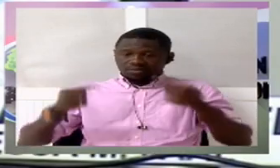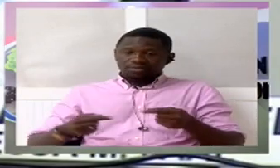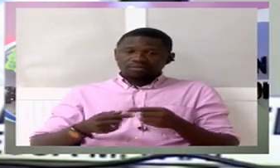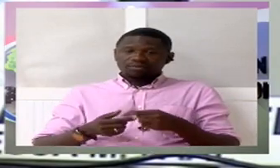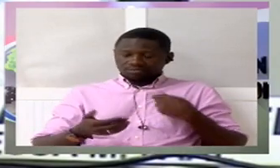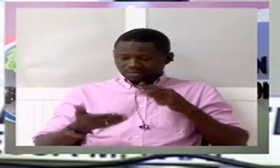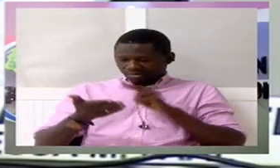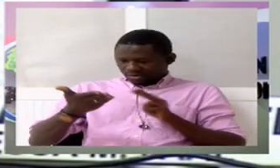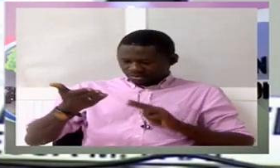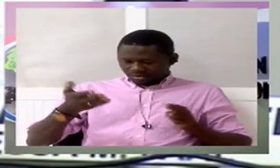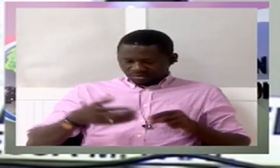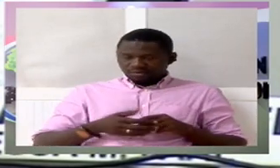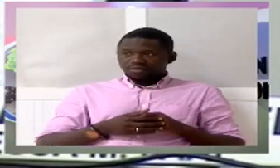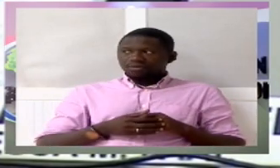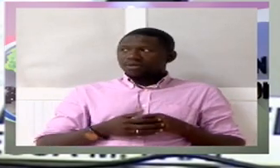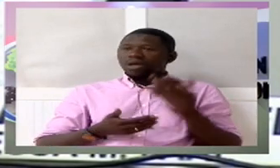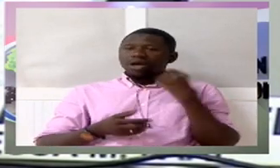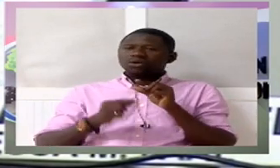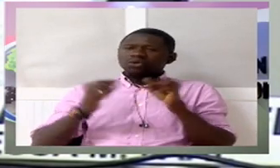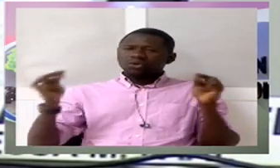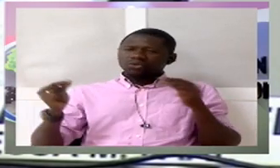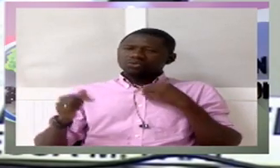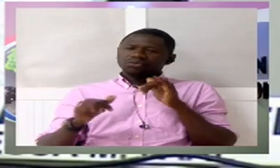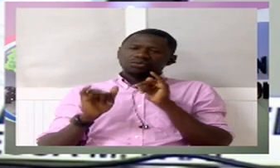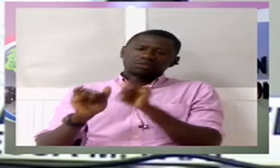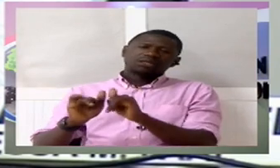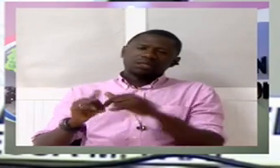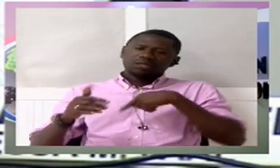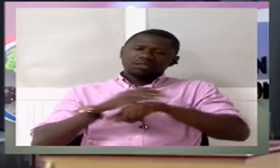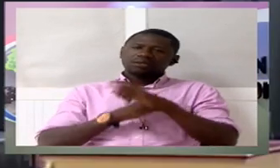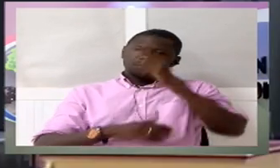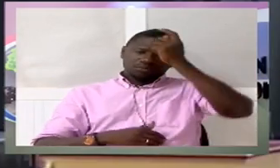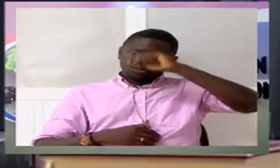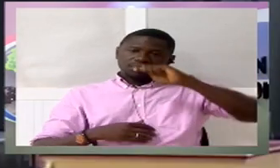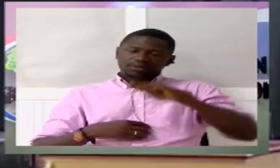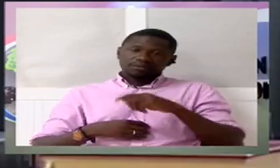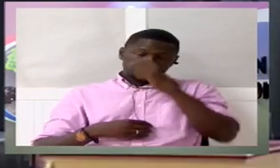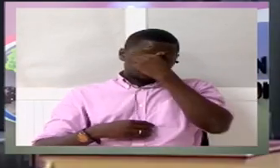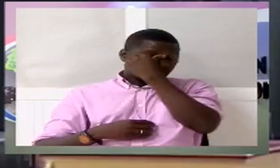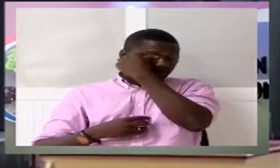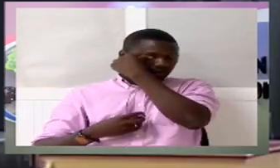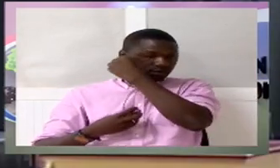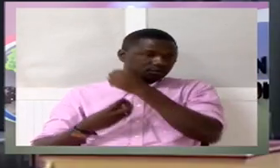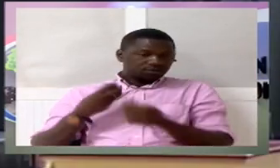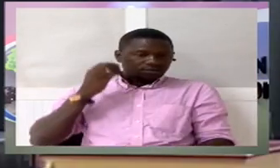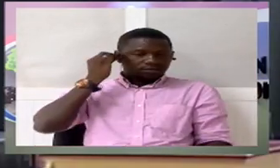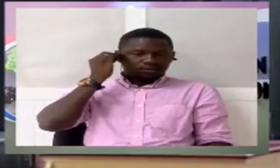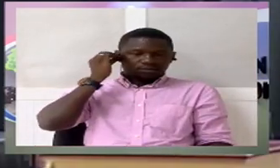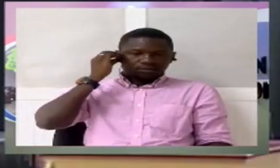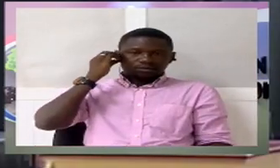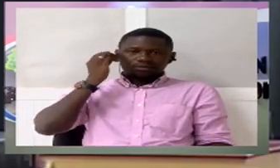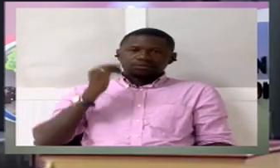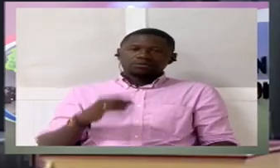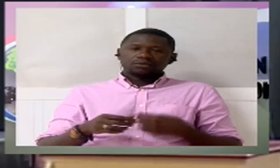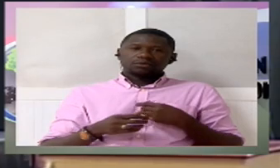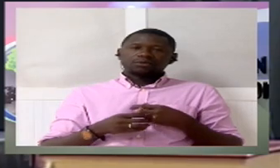read how, I read it how long did you stay in the police I want to jail the sea, rather than stay on the wall in jail. We